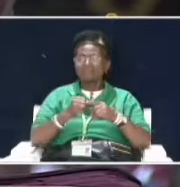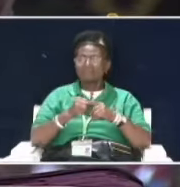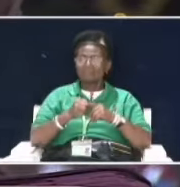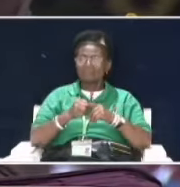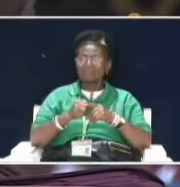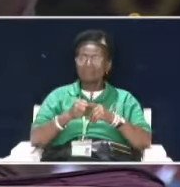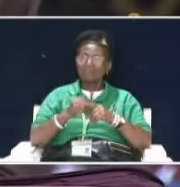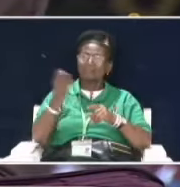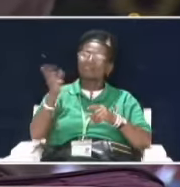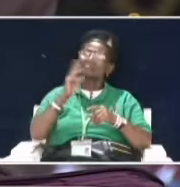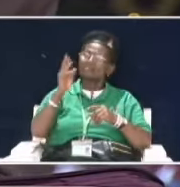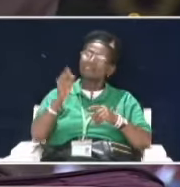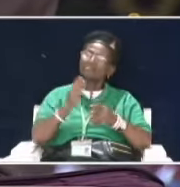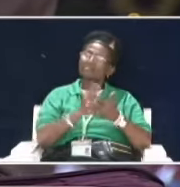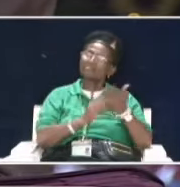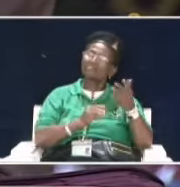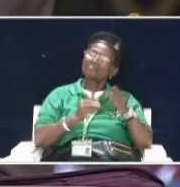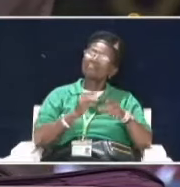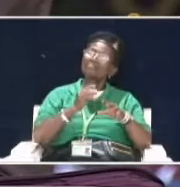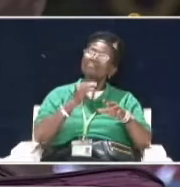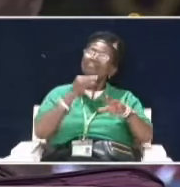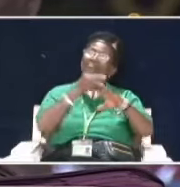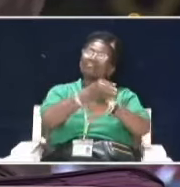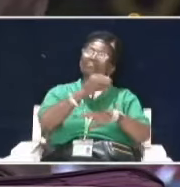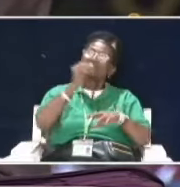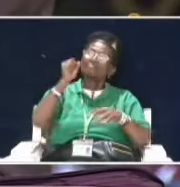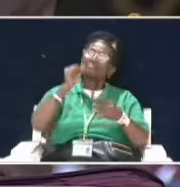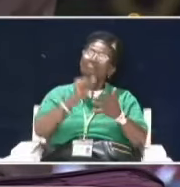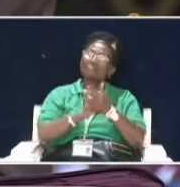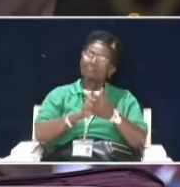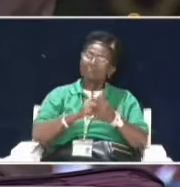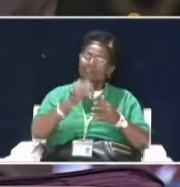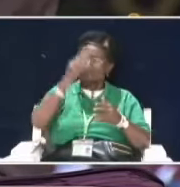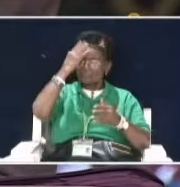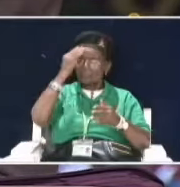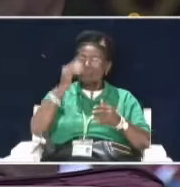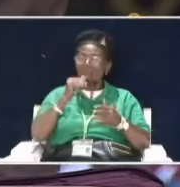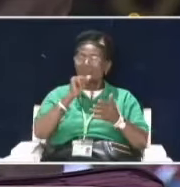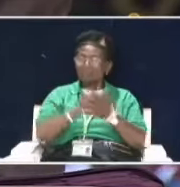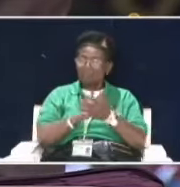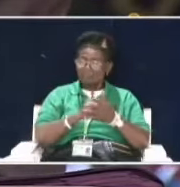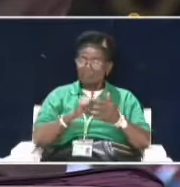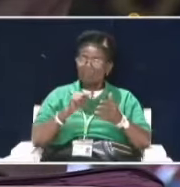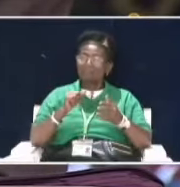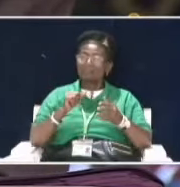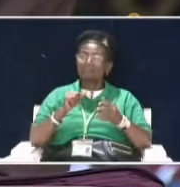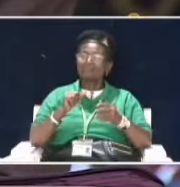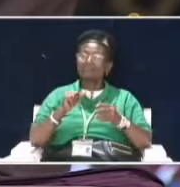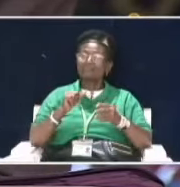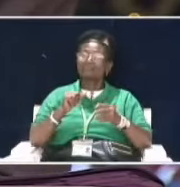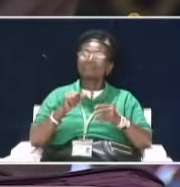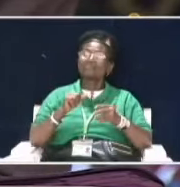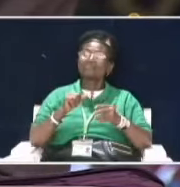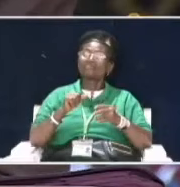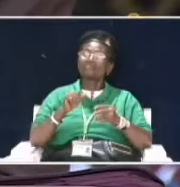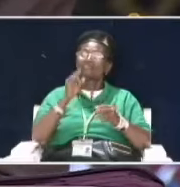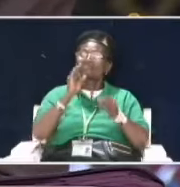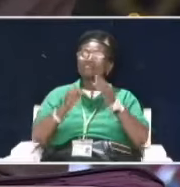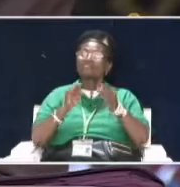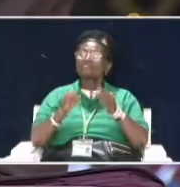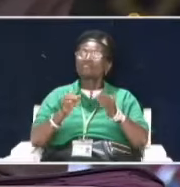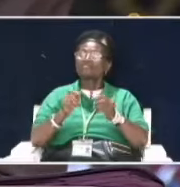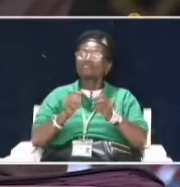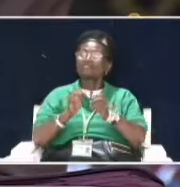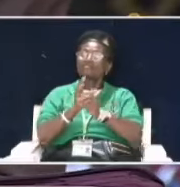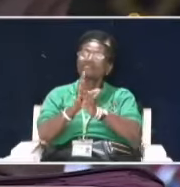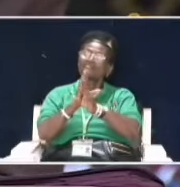There are certain forces that realized that if traffic is flowing freely